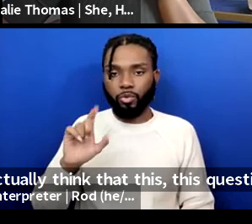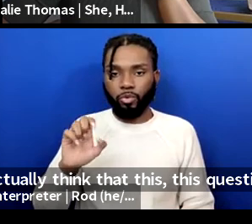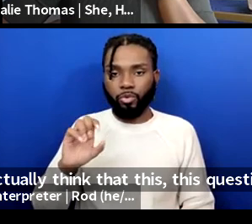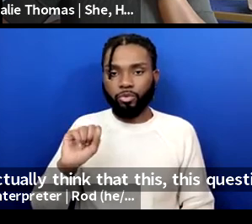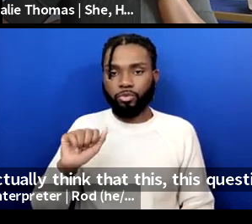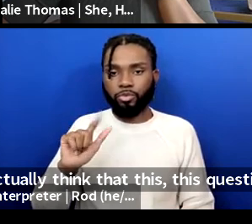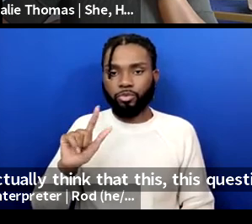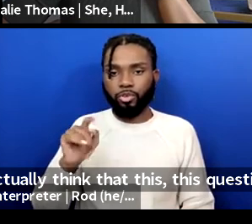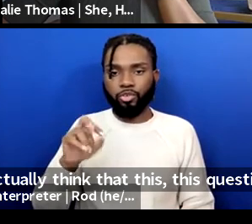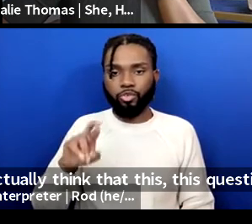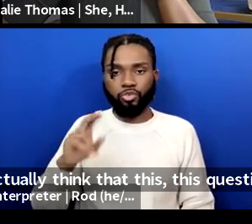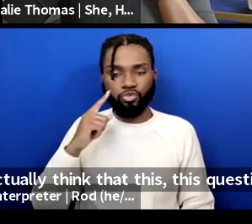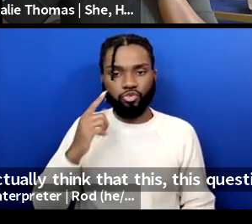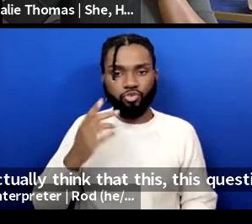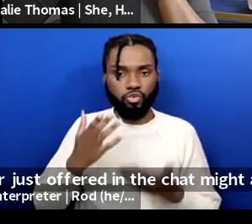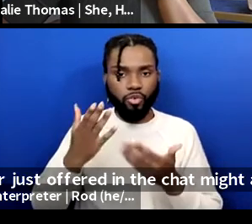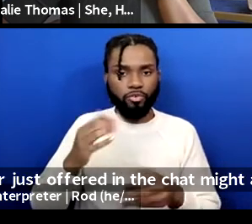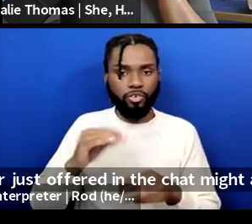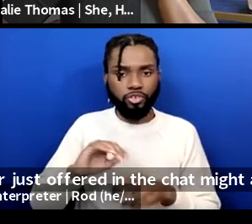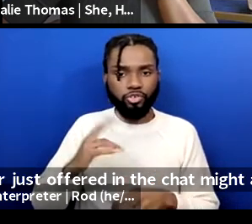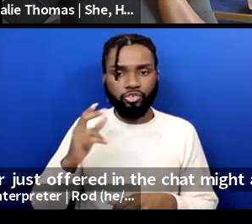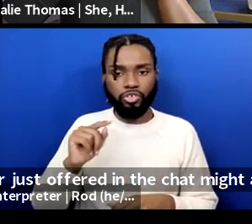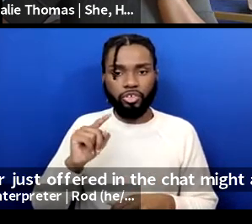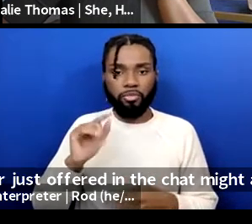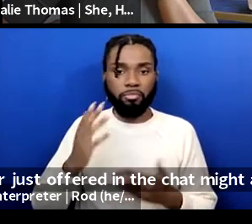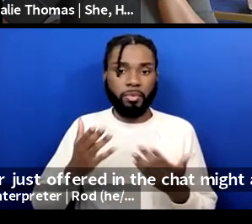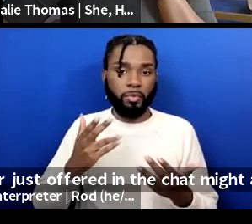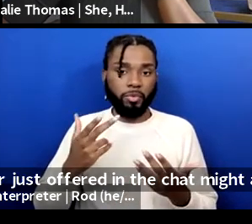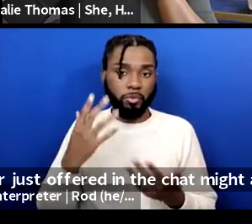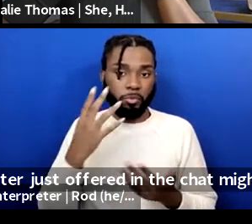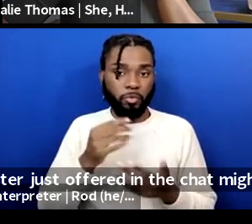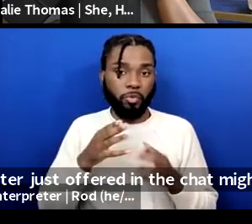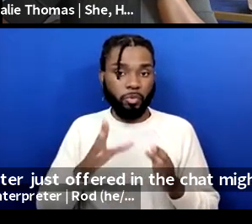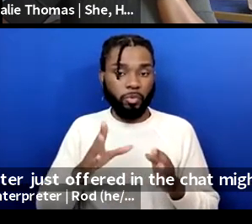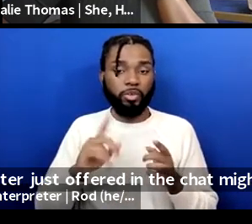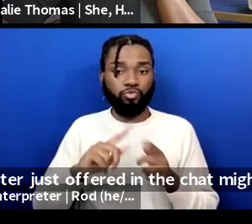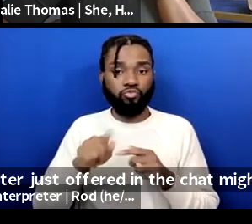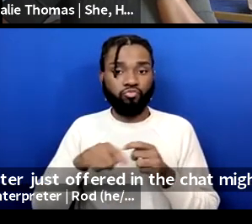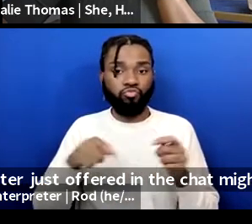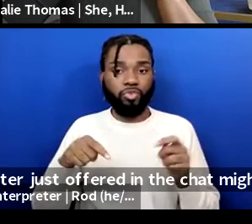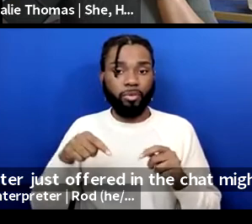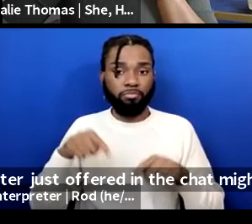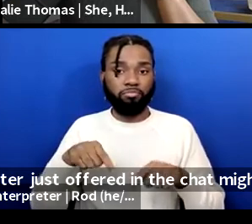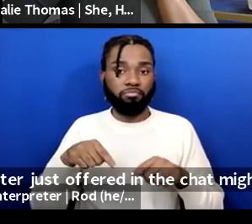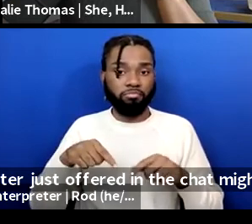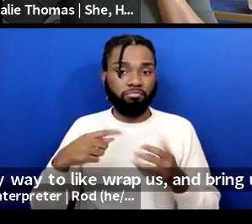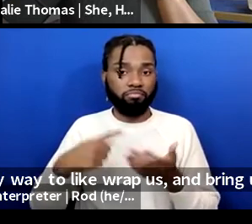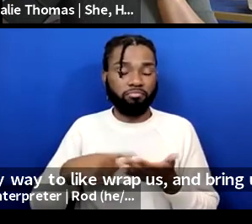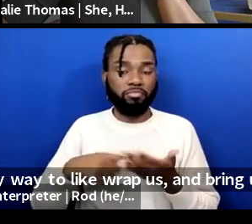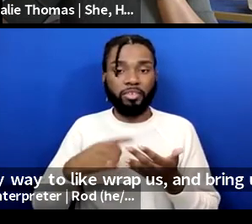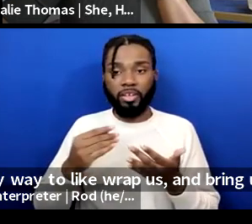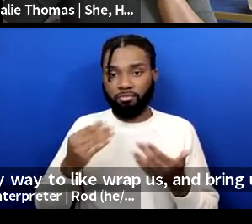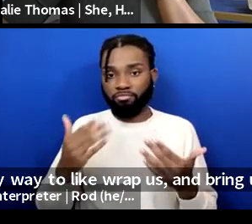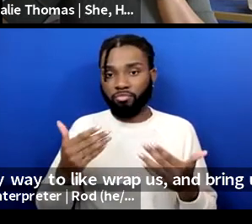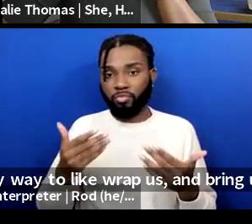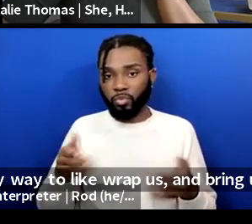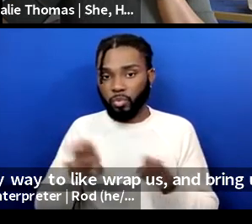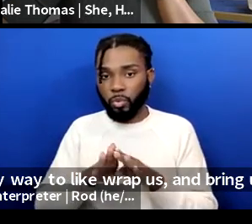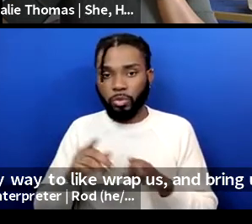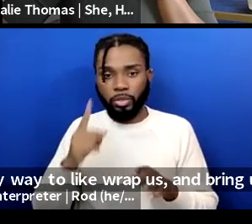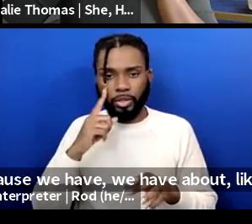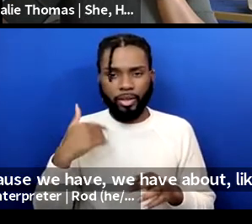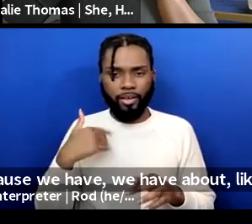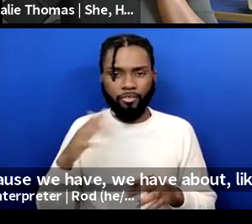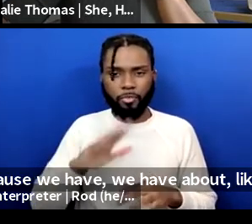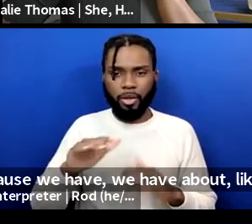offered in the chat might actually be a lovely way to like wrap us and bring us towards closing, because we have about like just under